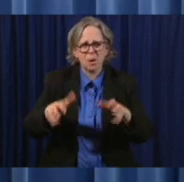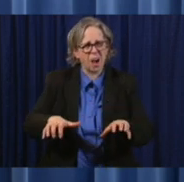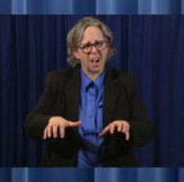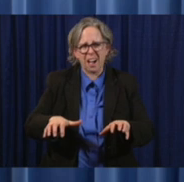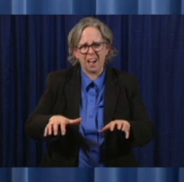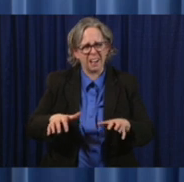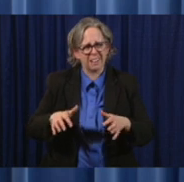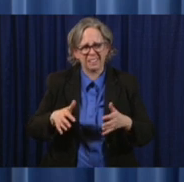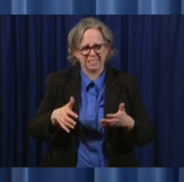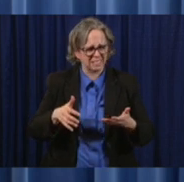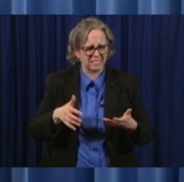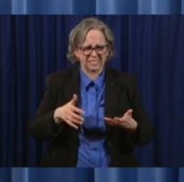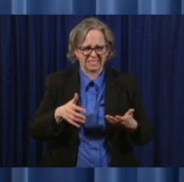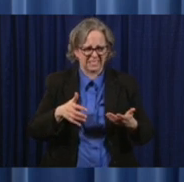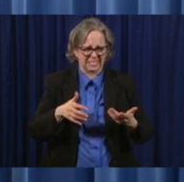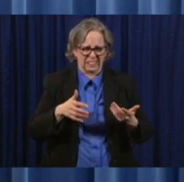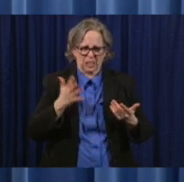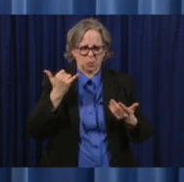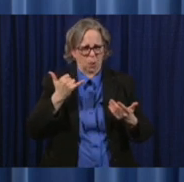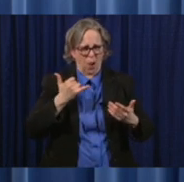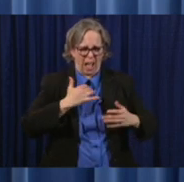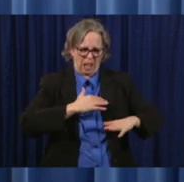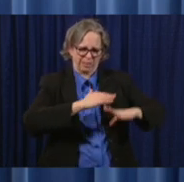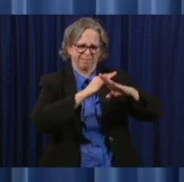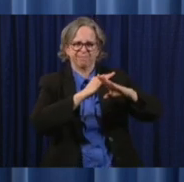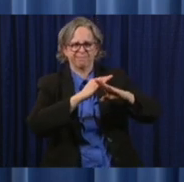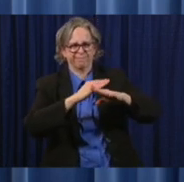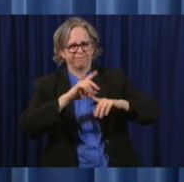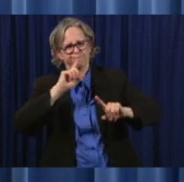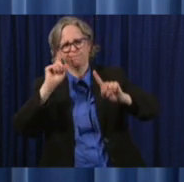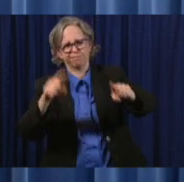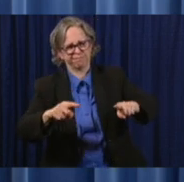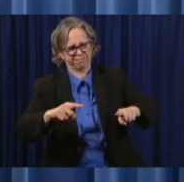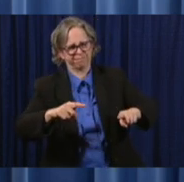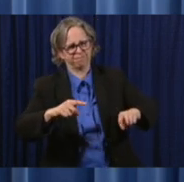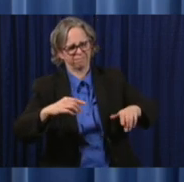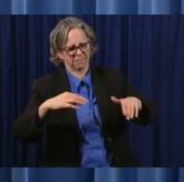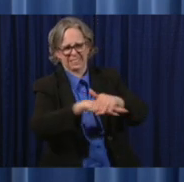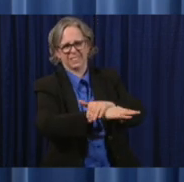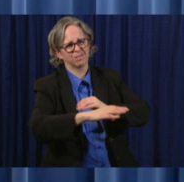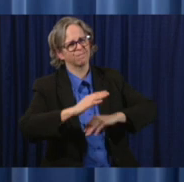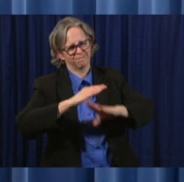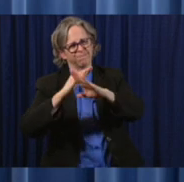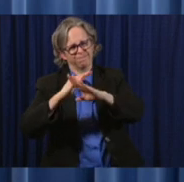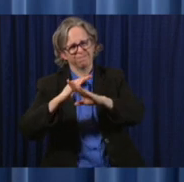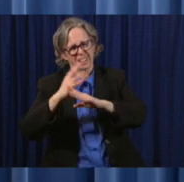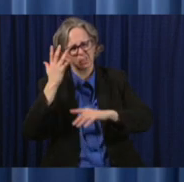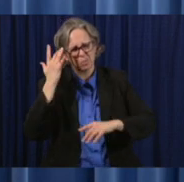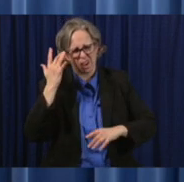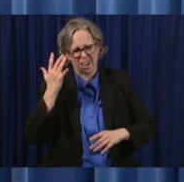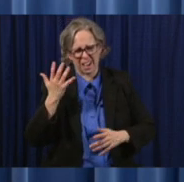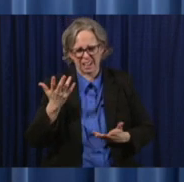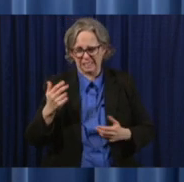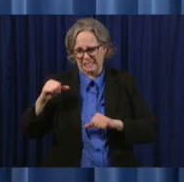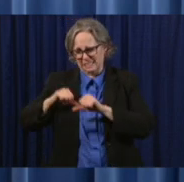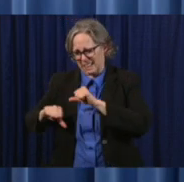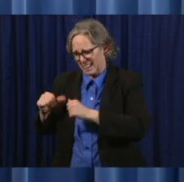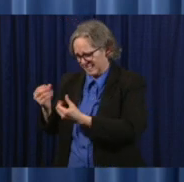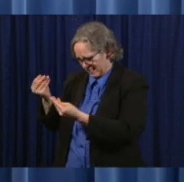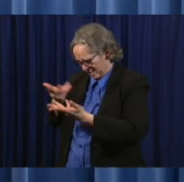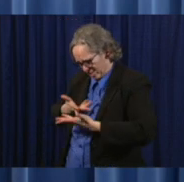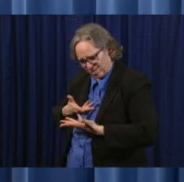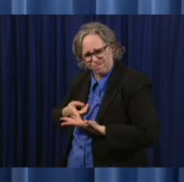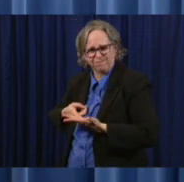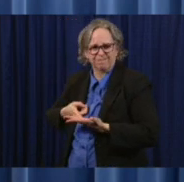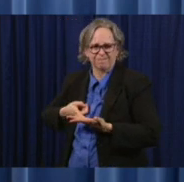issued with that in mind, with medical advice. scientific advice that we needed to be